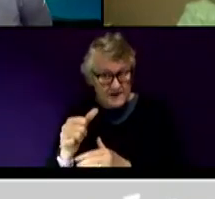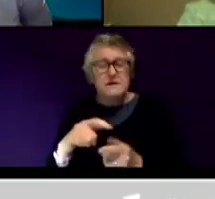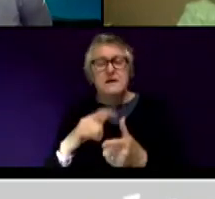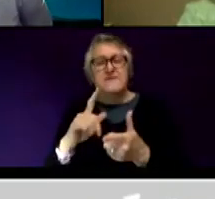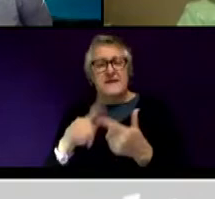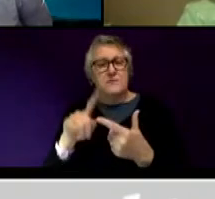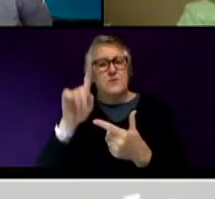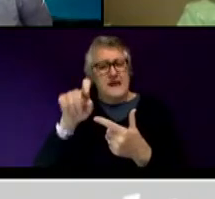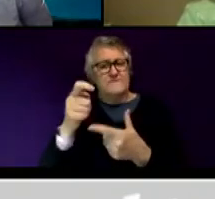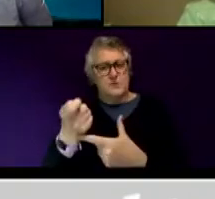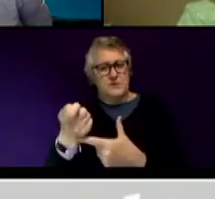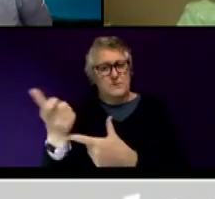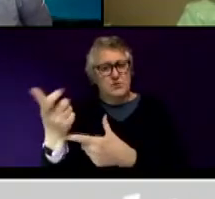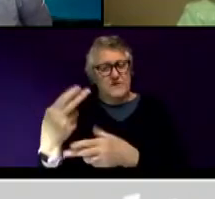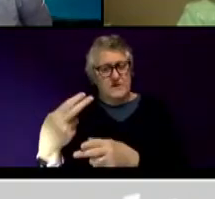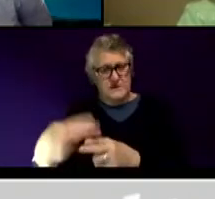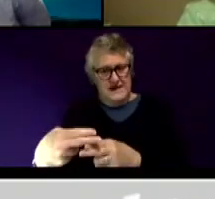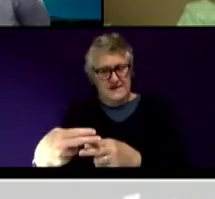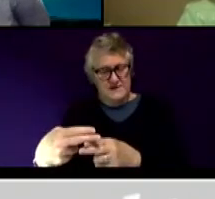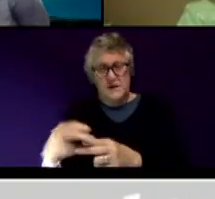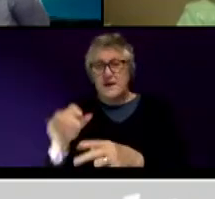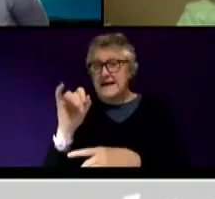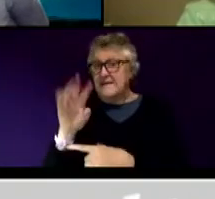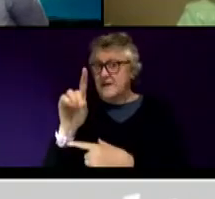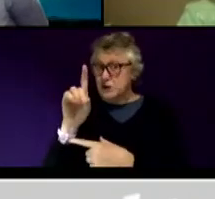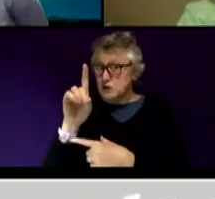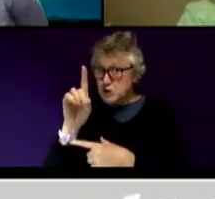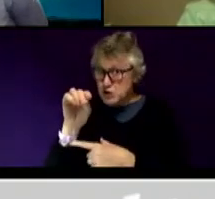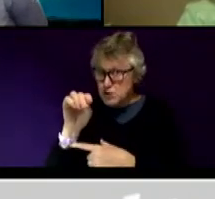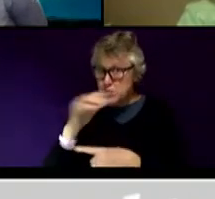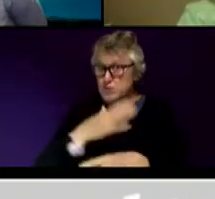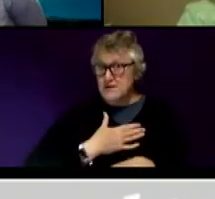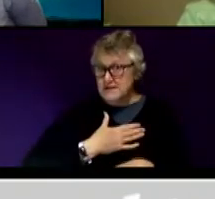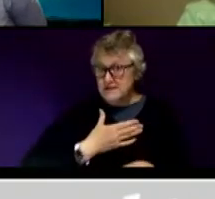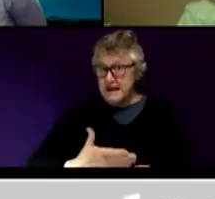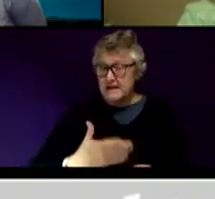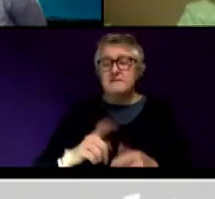do consent, then they will remain.